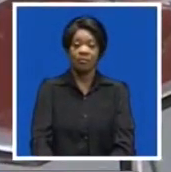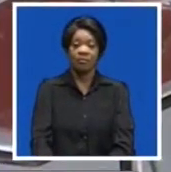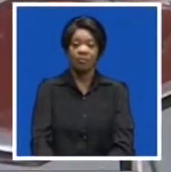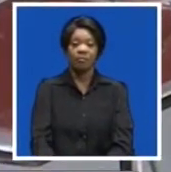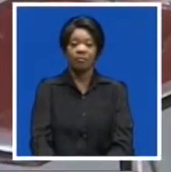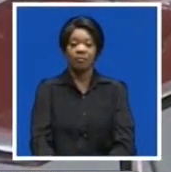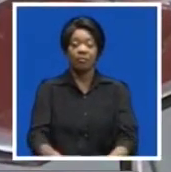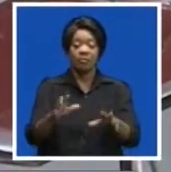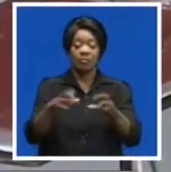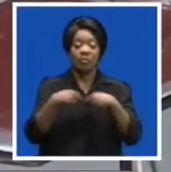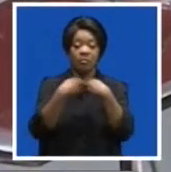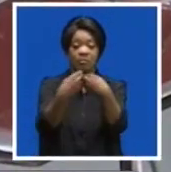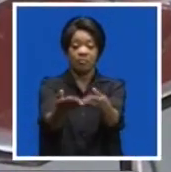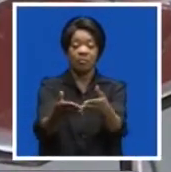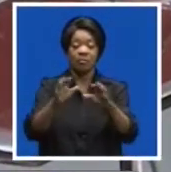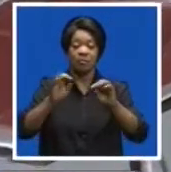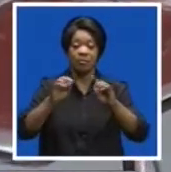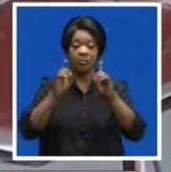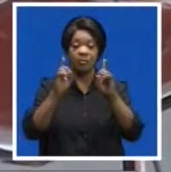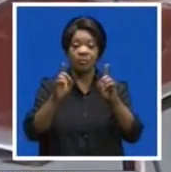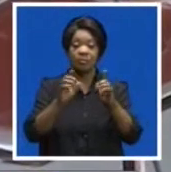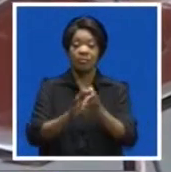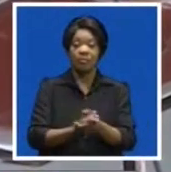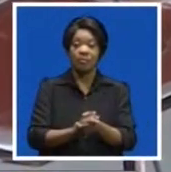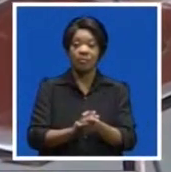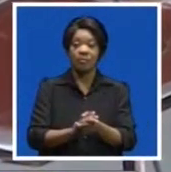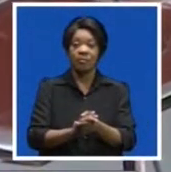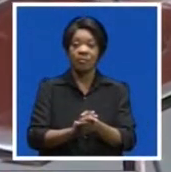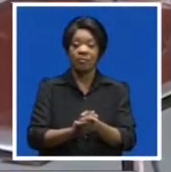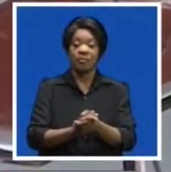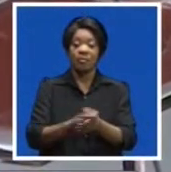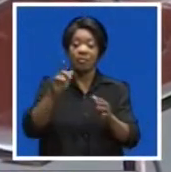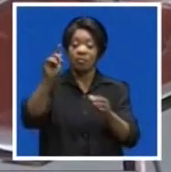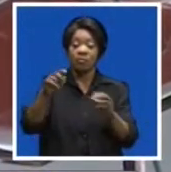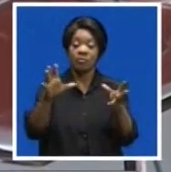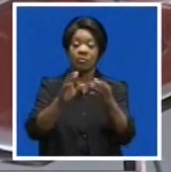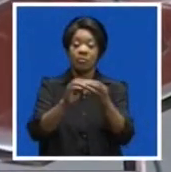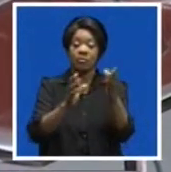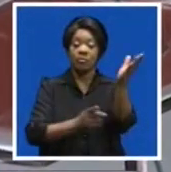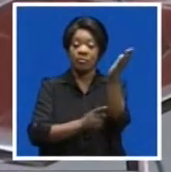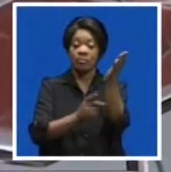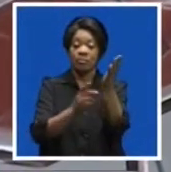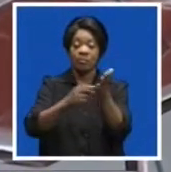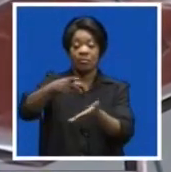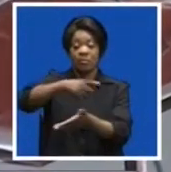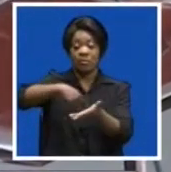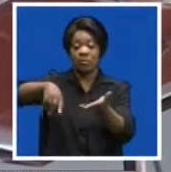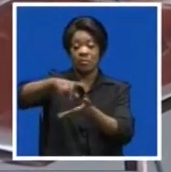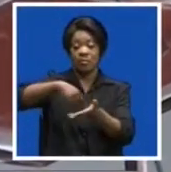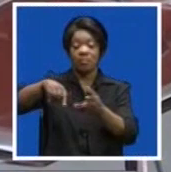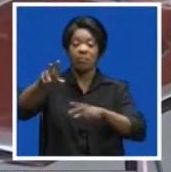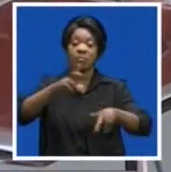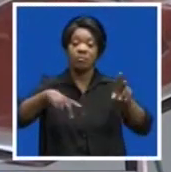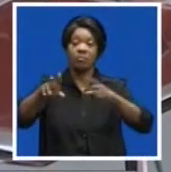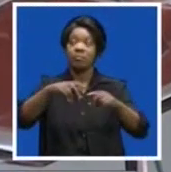providing education. You are in community development. You are among the people. And